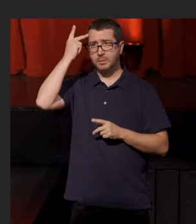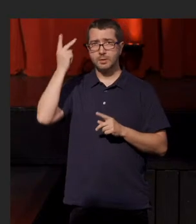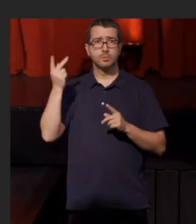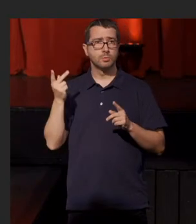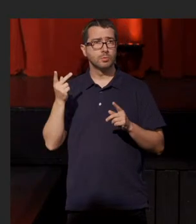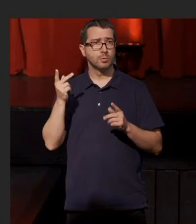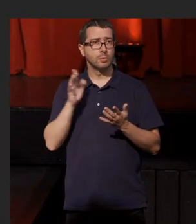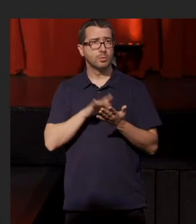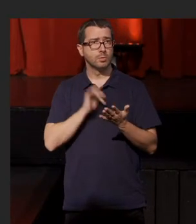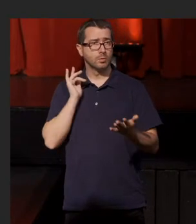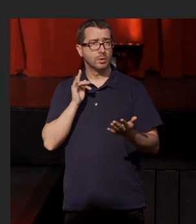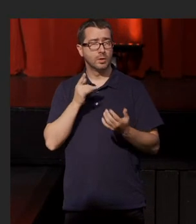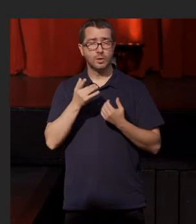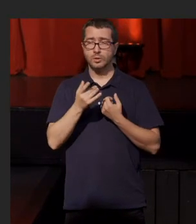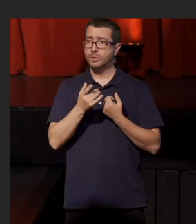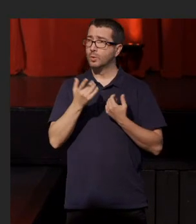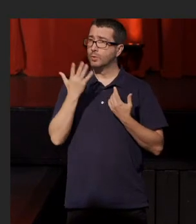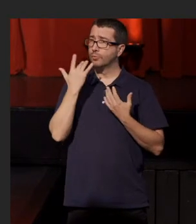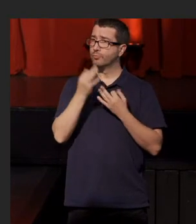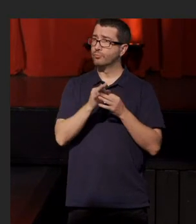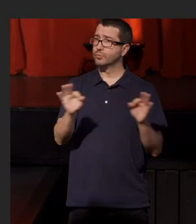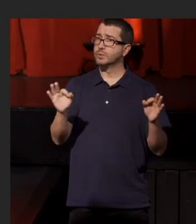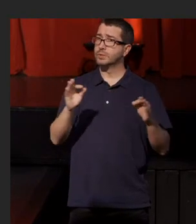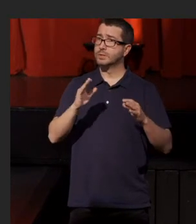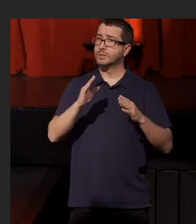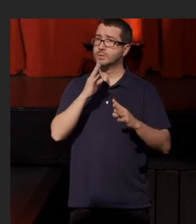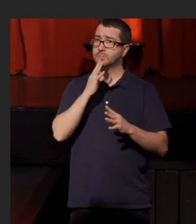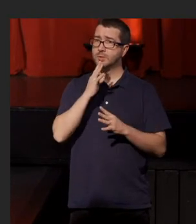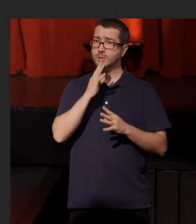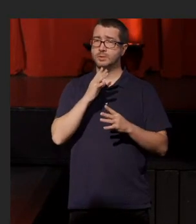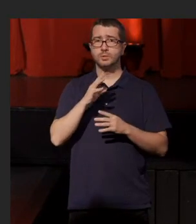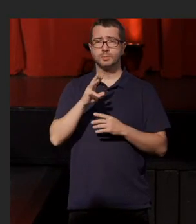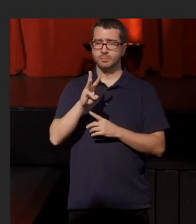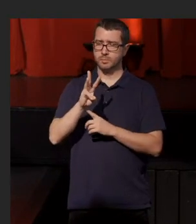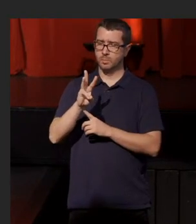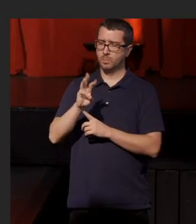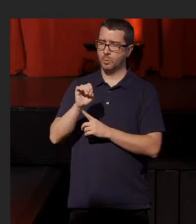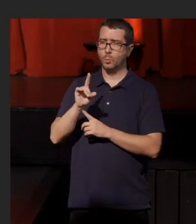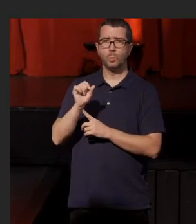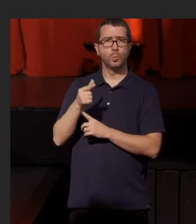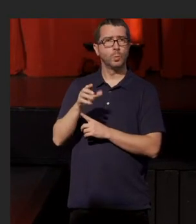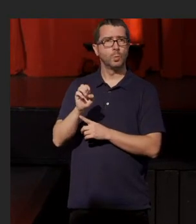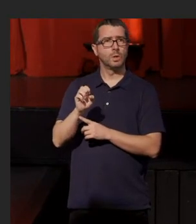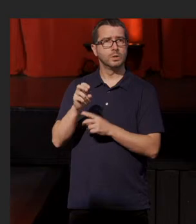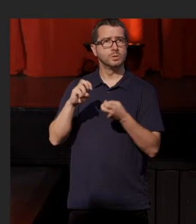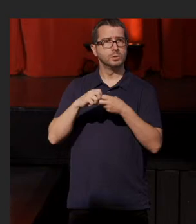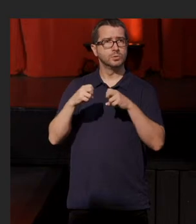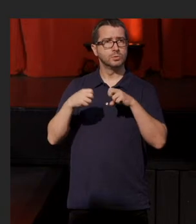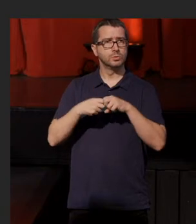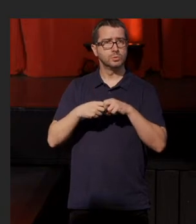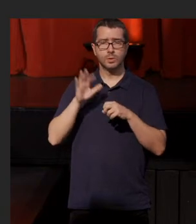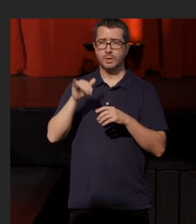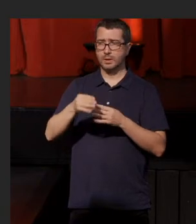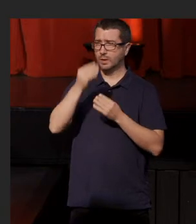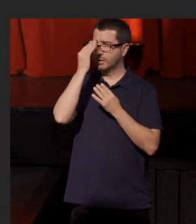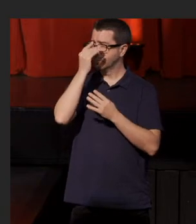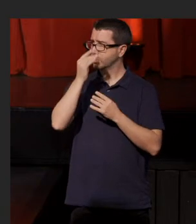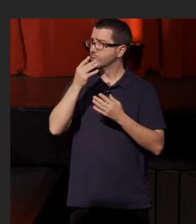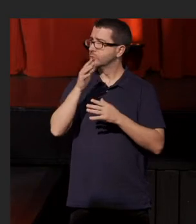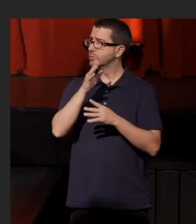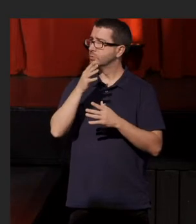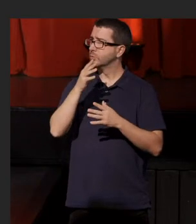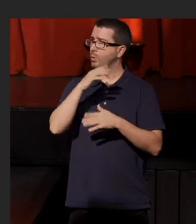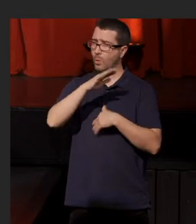is a wedge issue. And what we're actually talking about is an information environment where all of our information is